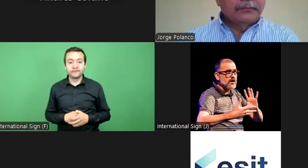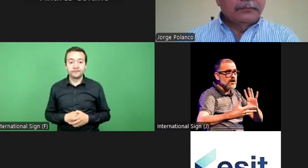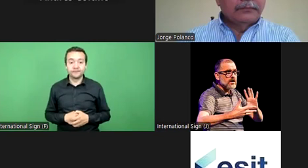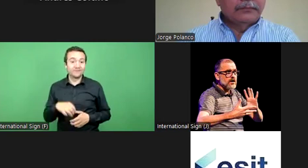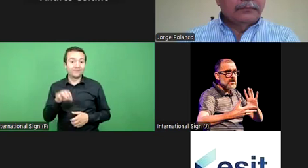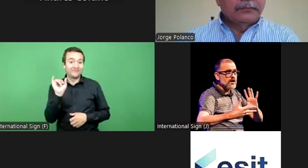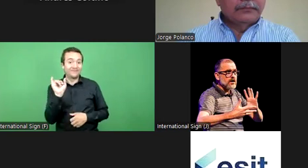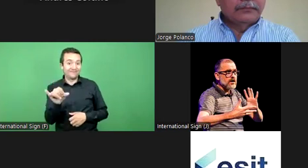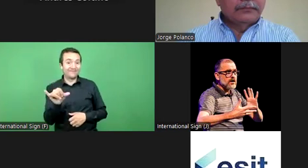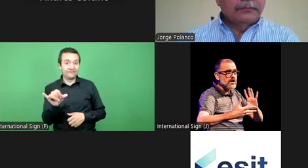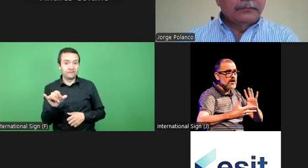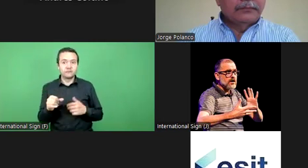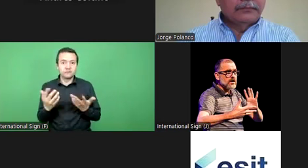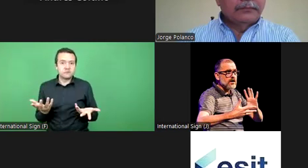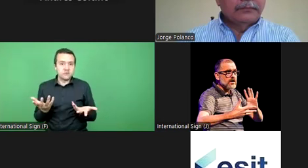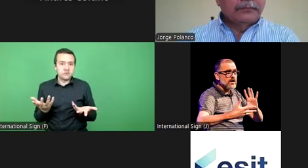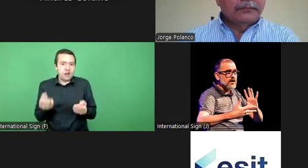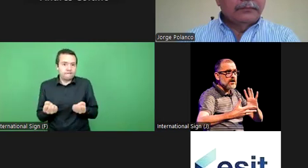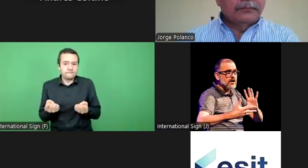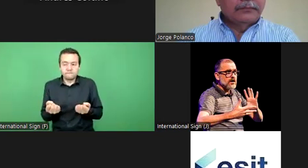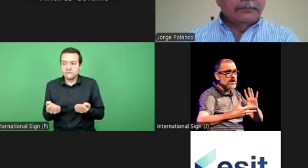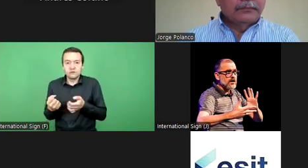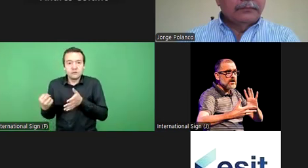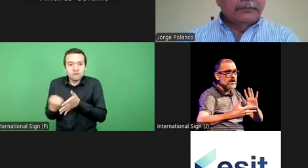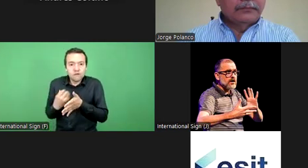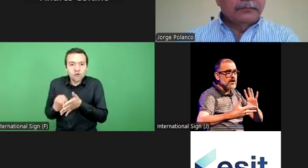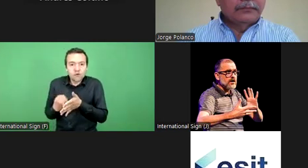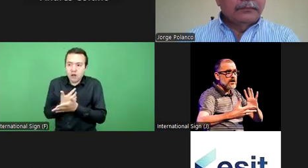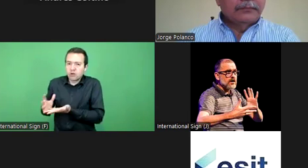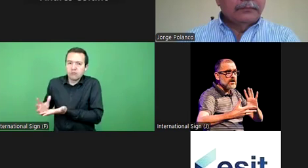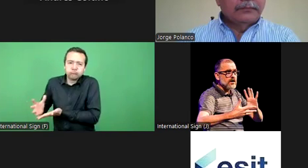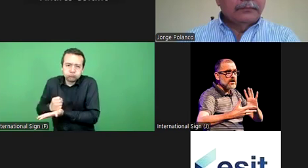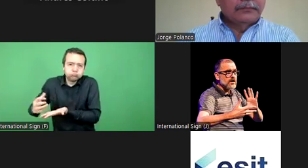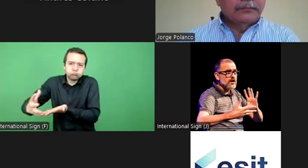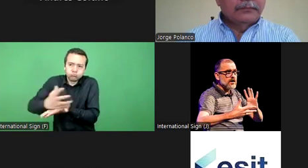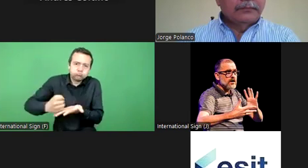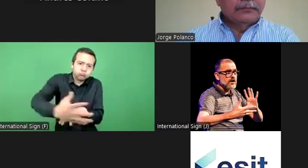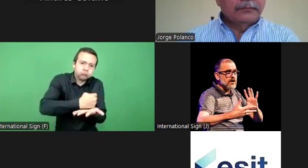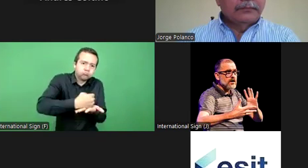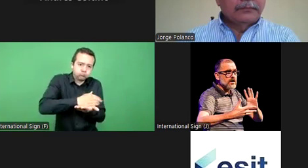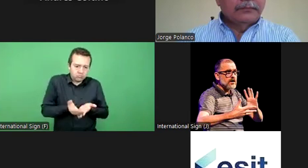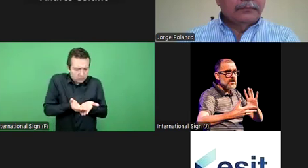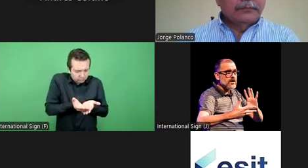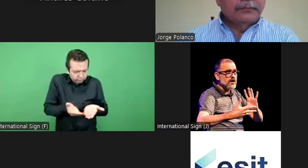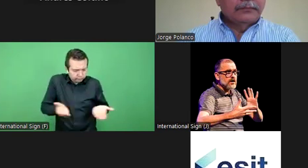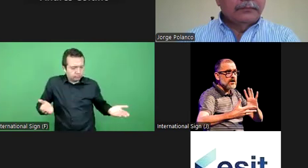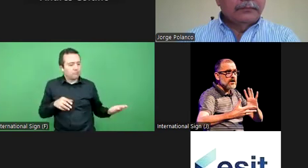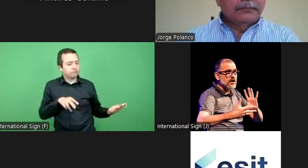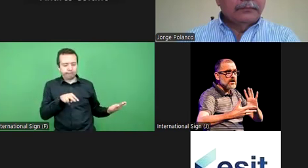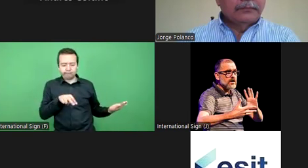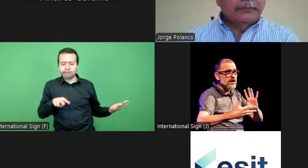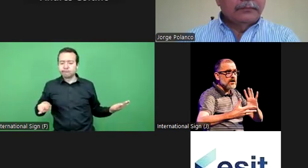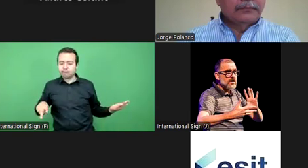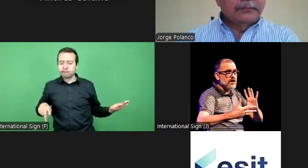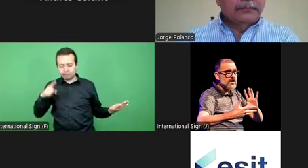So St. Lucia's ability to adapt the EPHF methodologies to the local context shows that the rigid frameworks